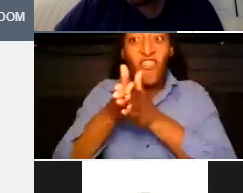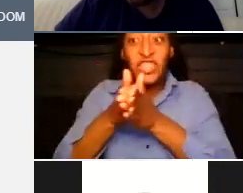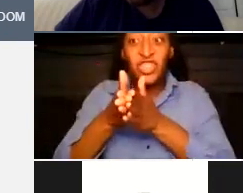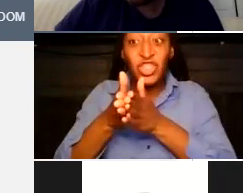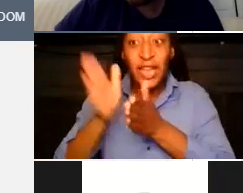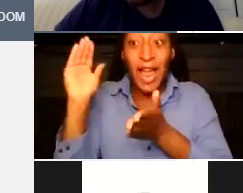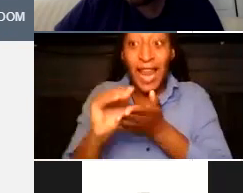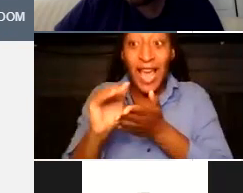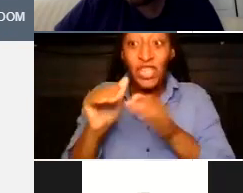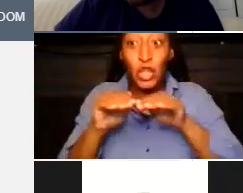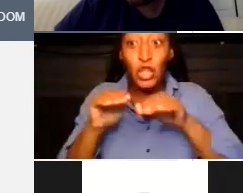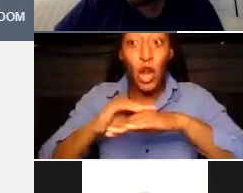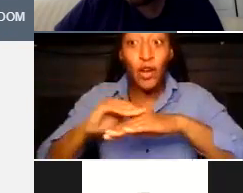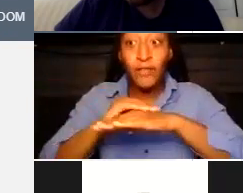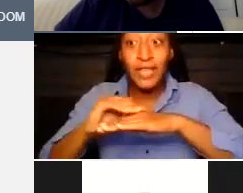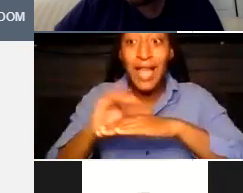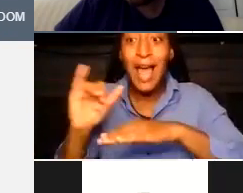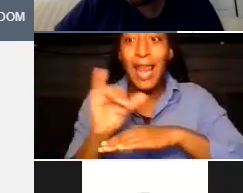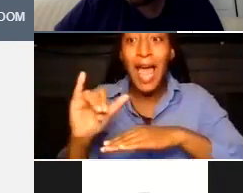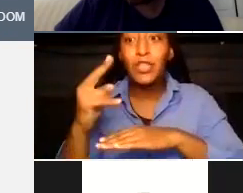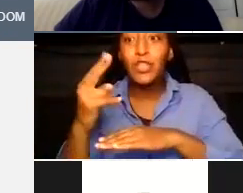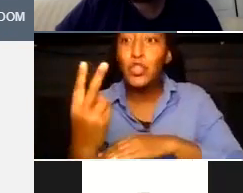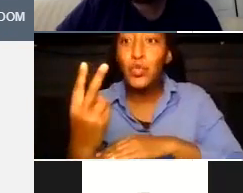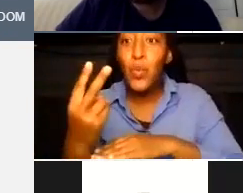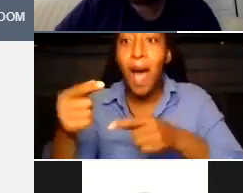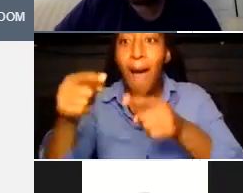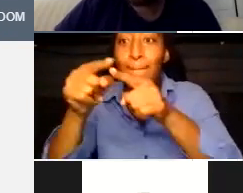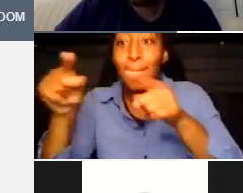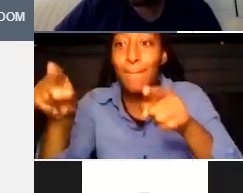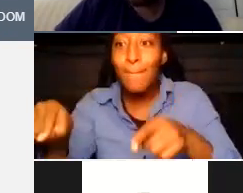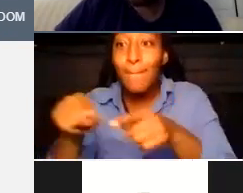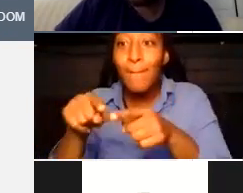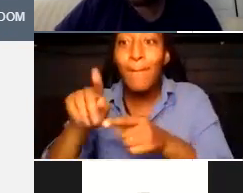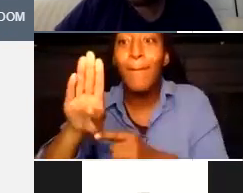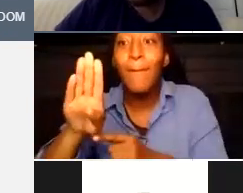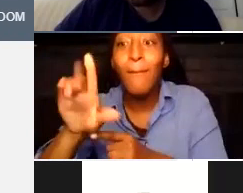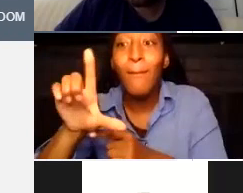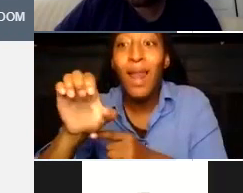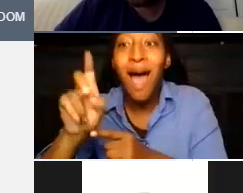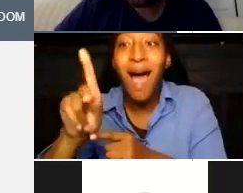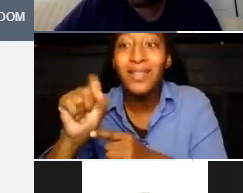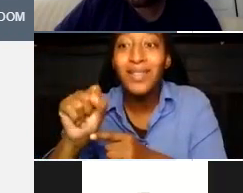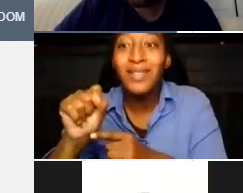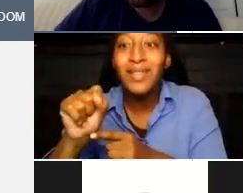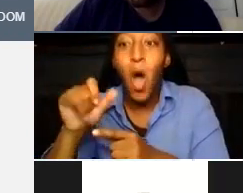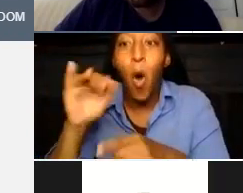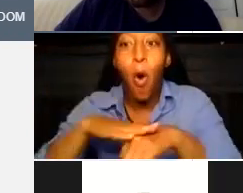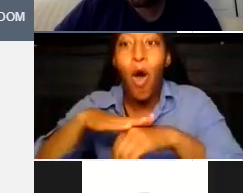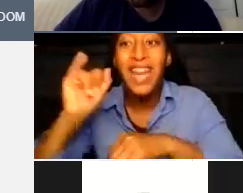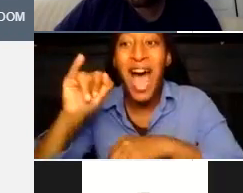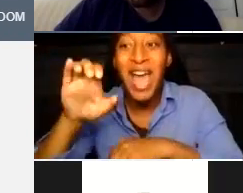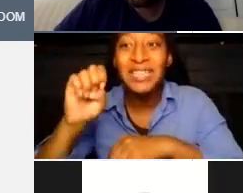ice. And they hit each other and they stick together. In this